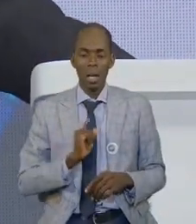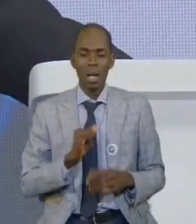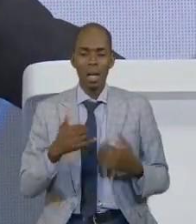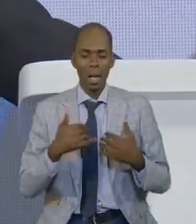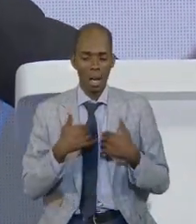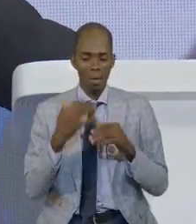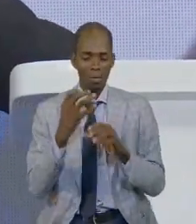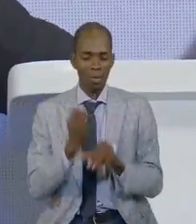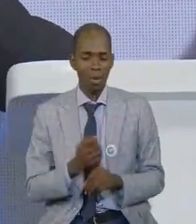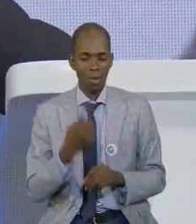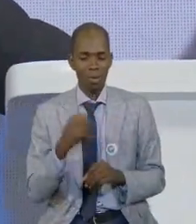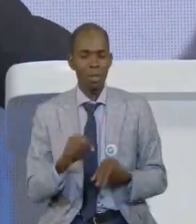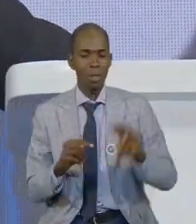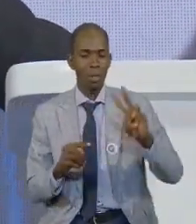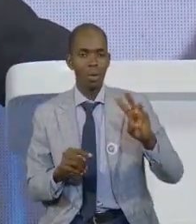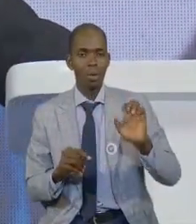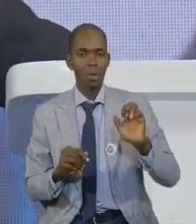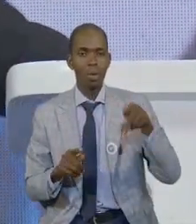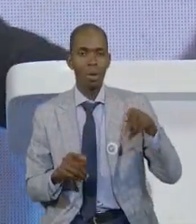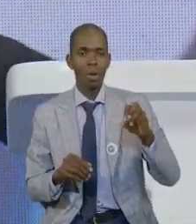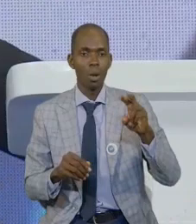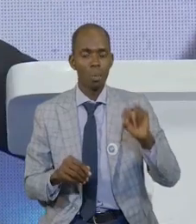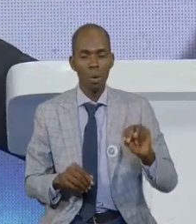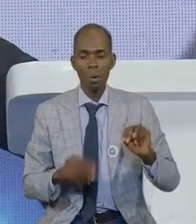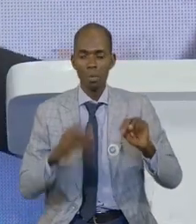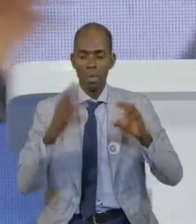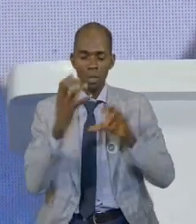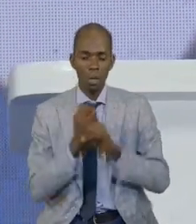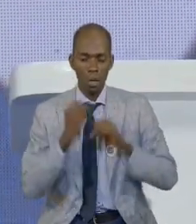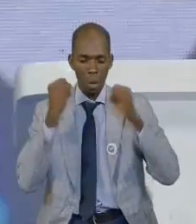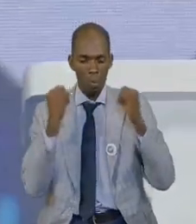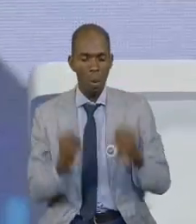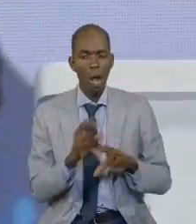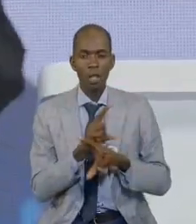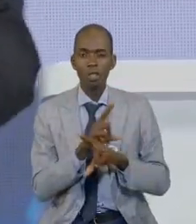I've gotten the power there is no fear anymore